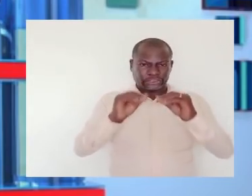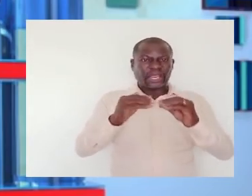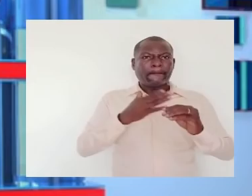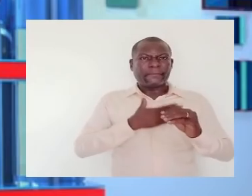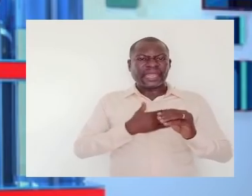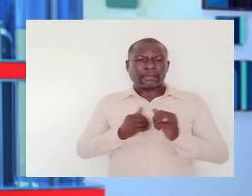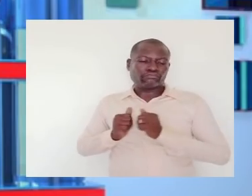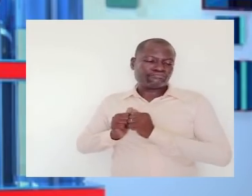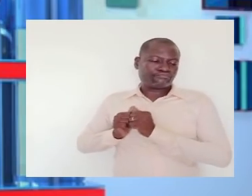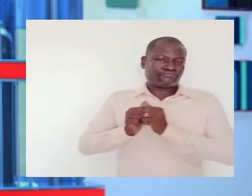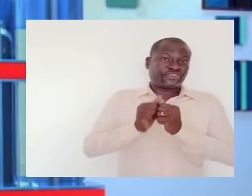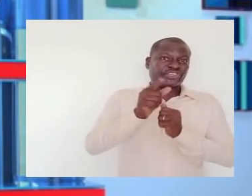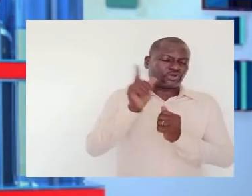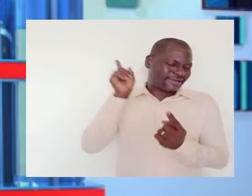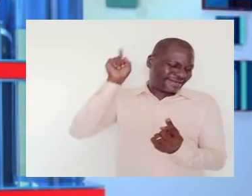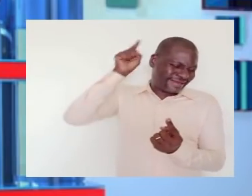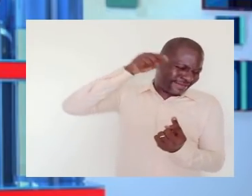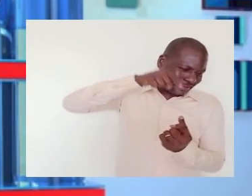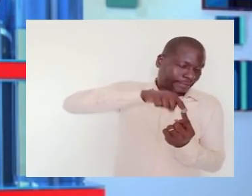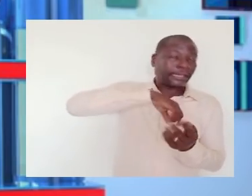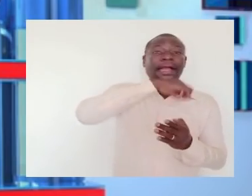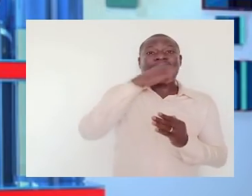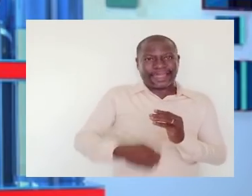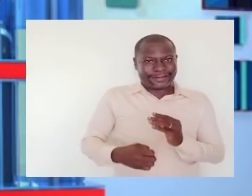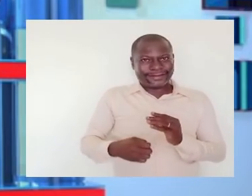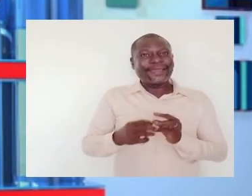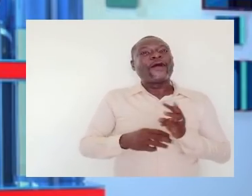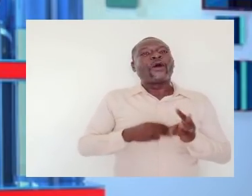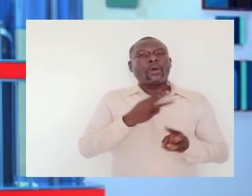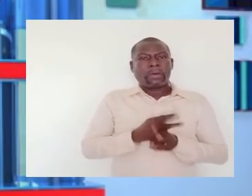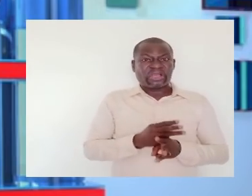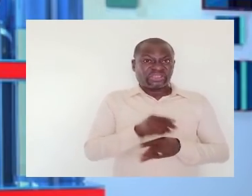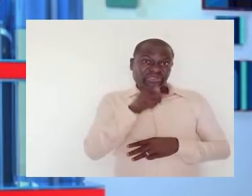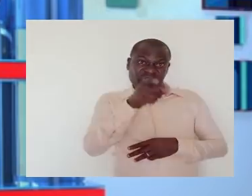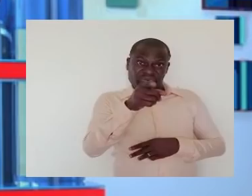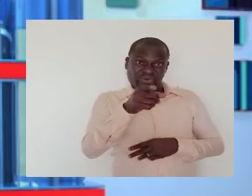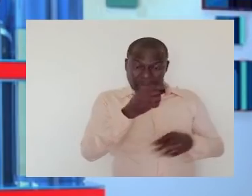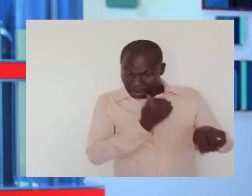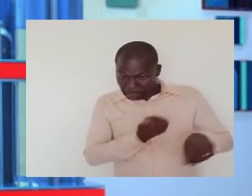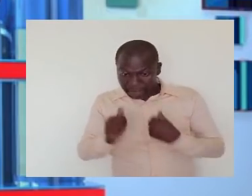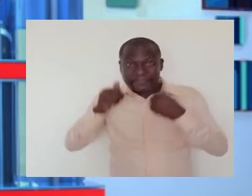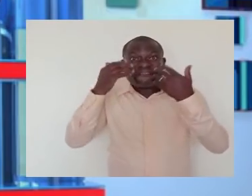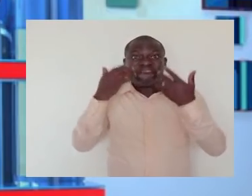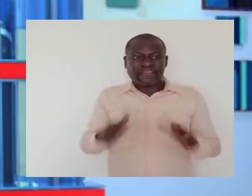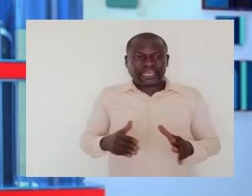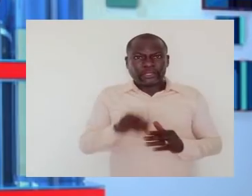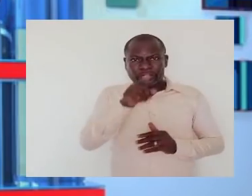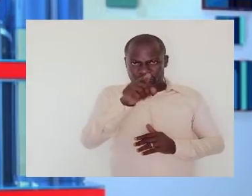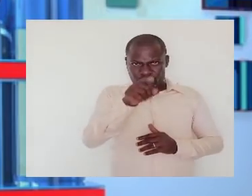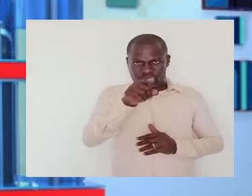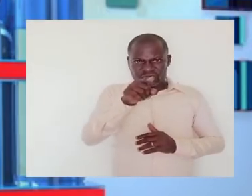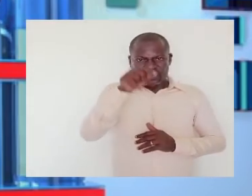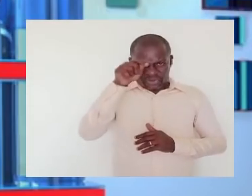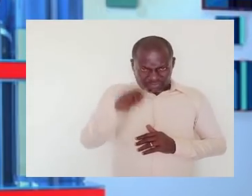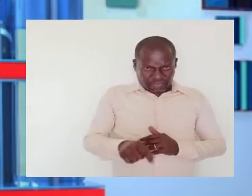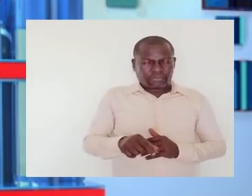ho, efri ne edikosi ewiase awiye. Enti se yebo wasu ewia, die aka ne se,